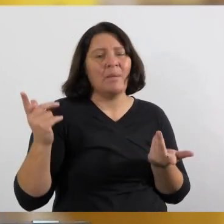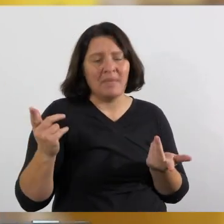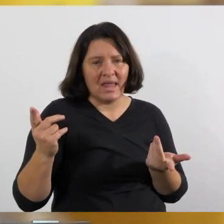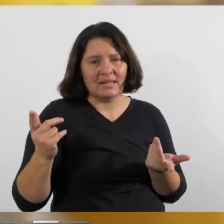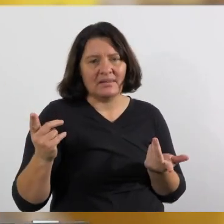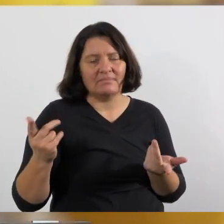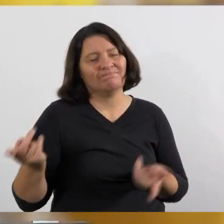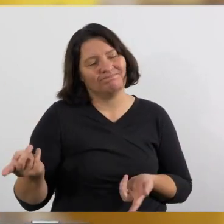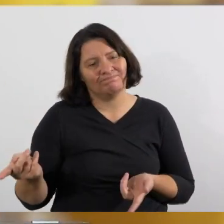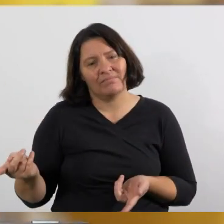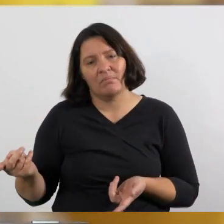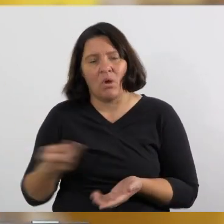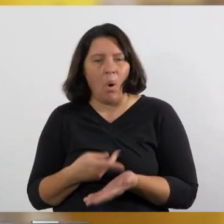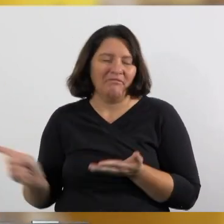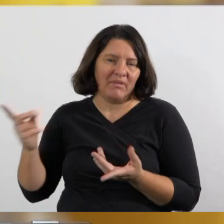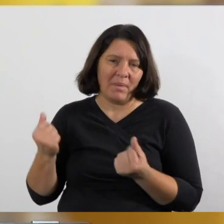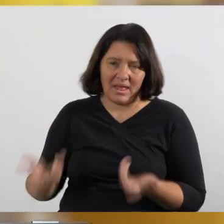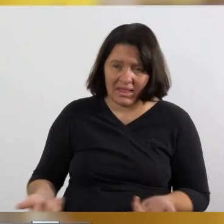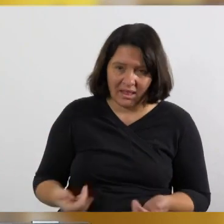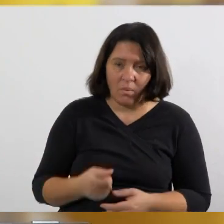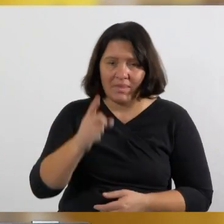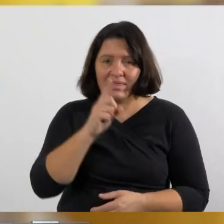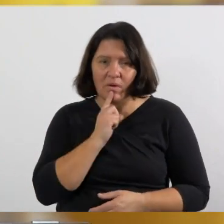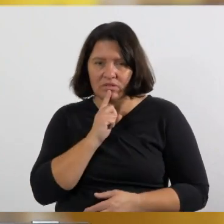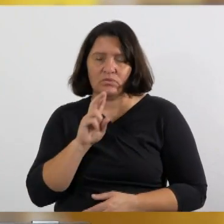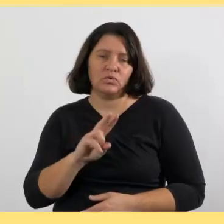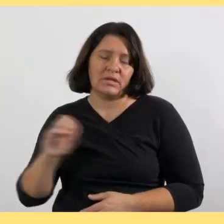it decreases my debtors control in this case,